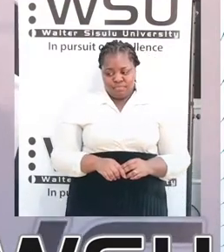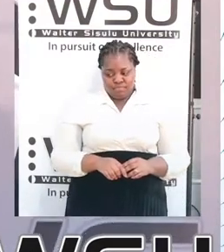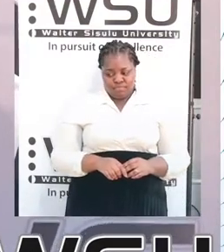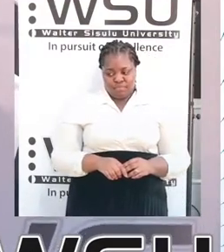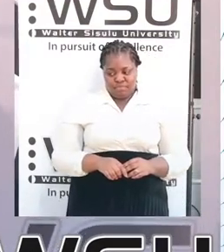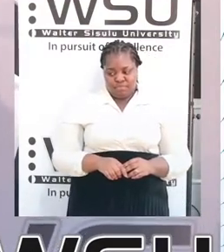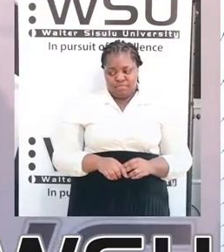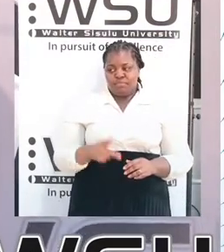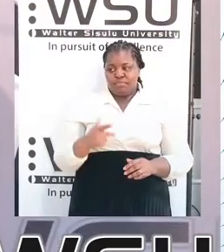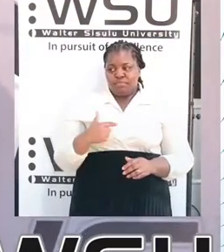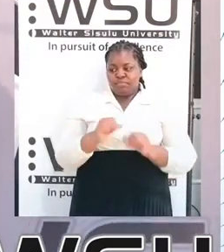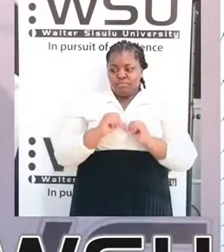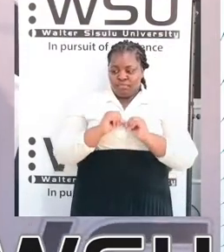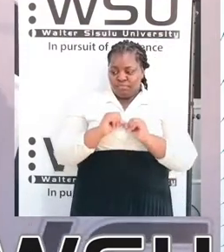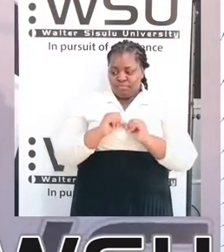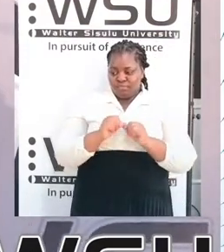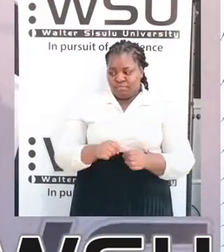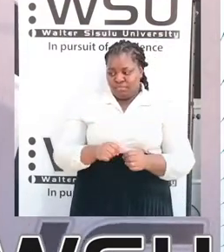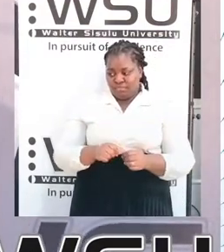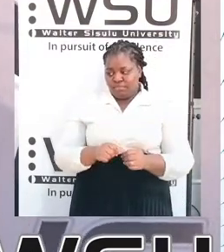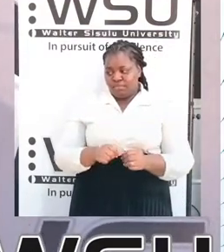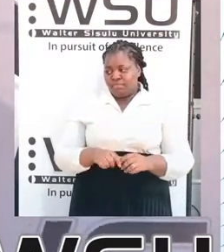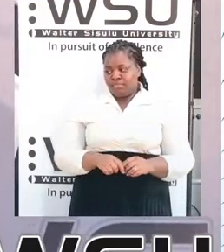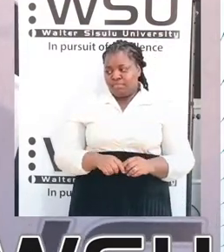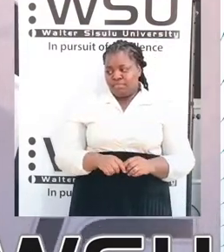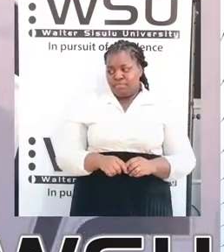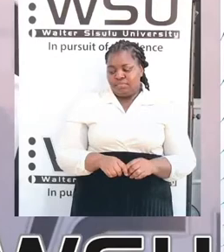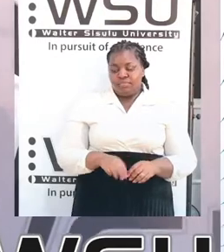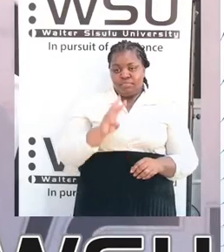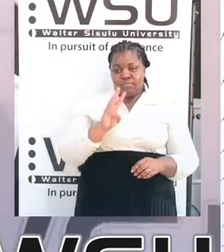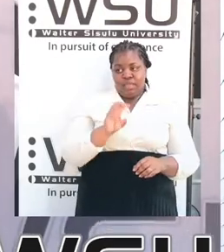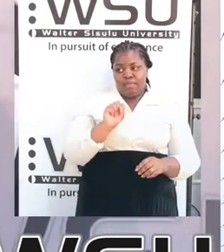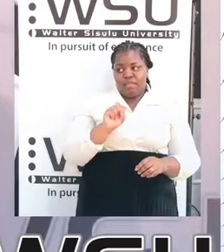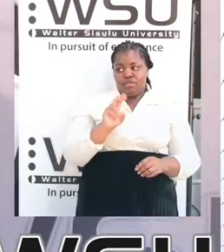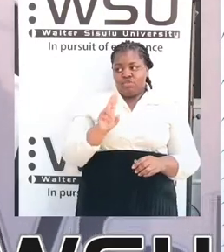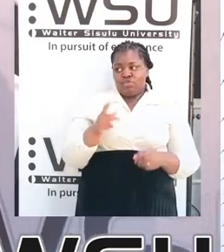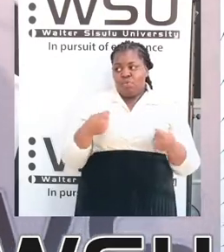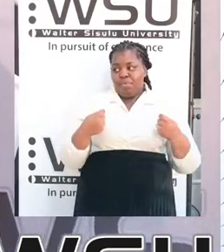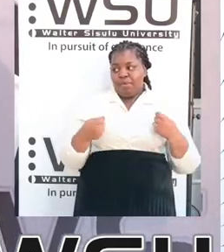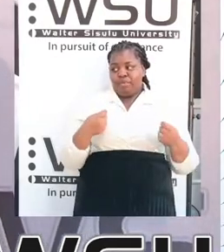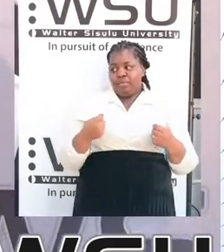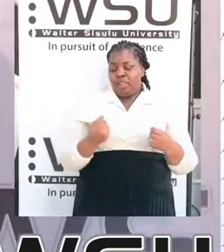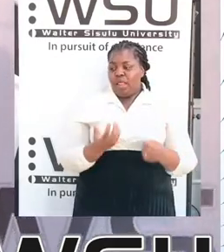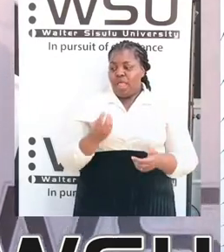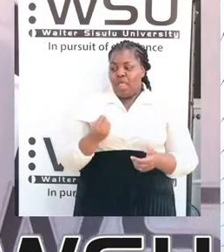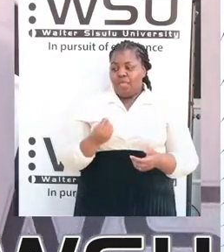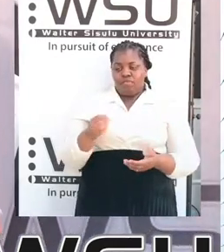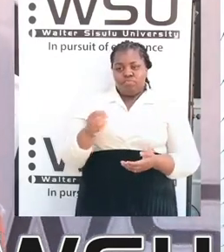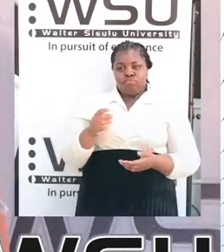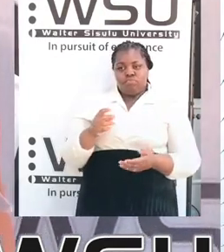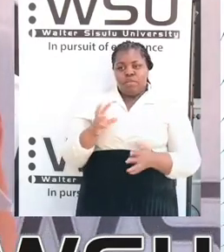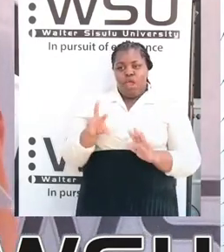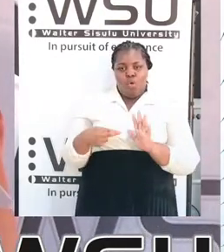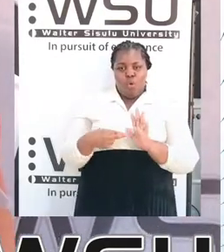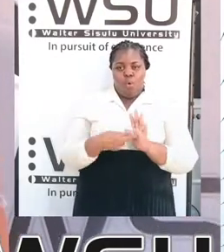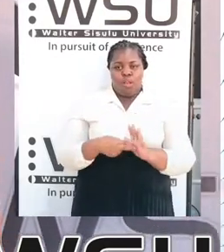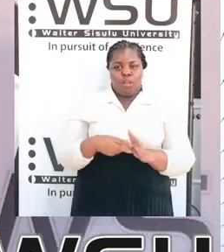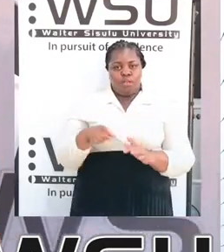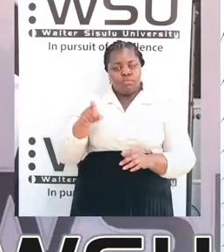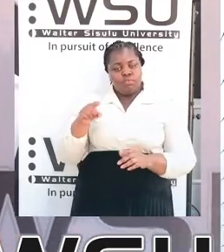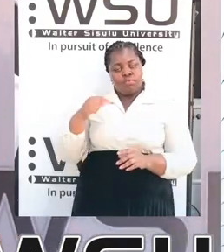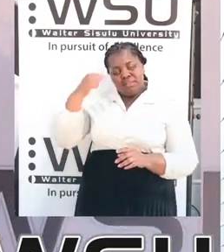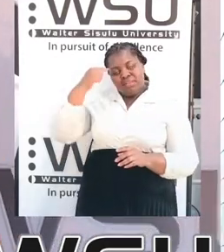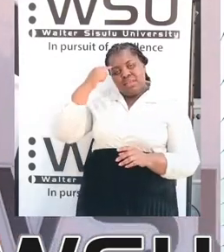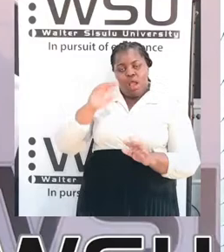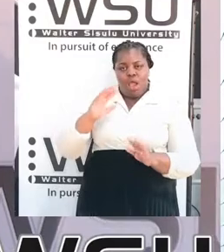I posit that WSU management has the central role to think of